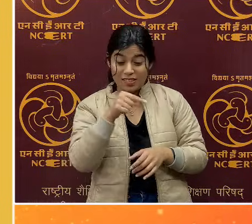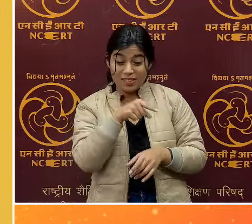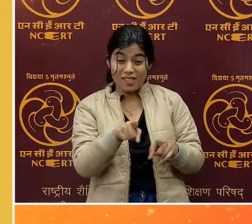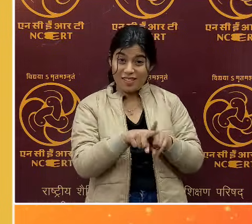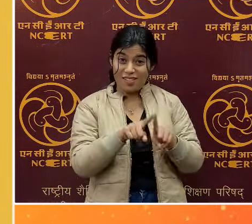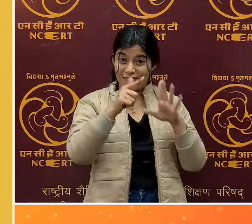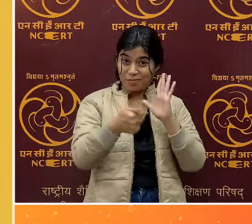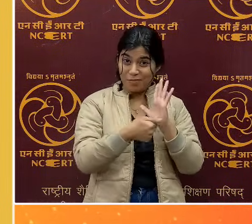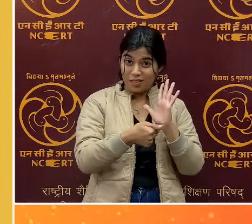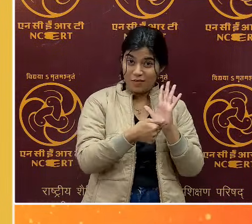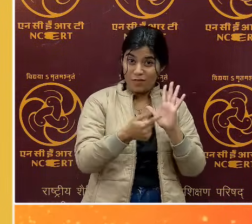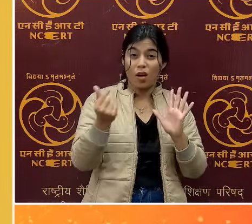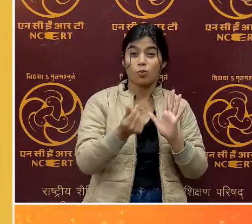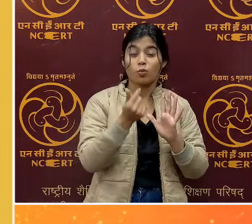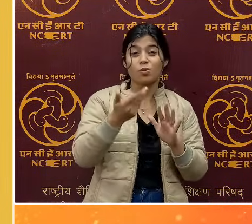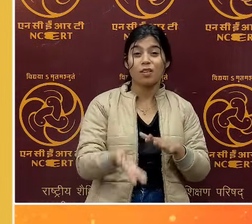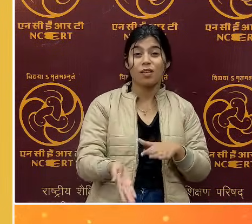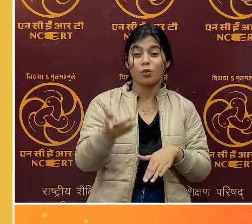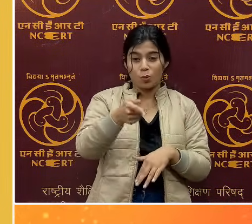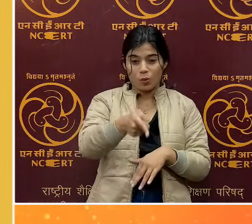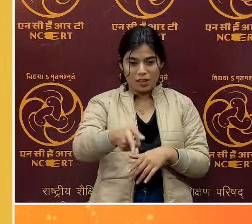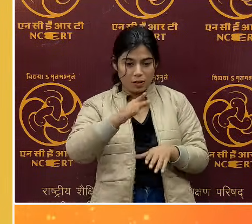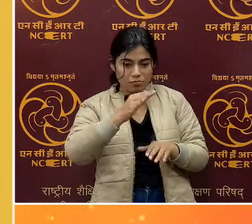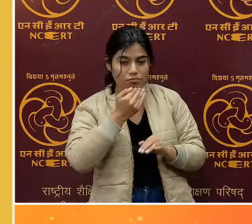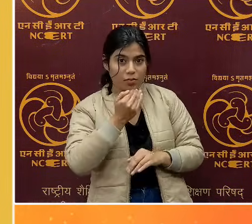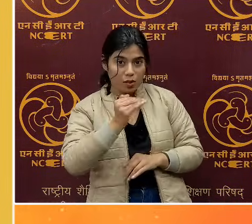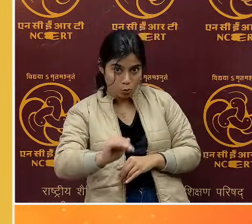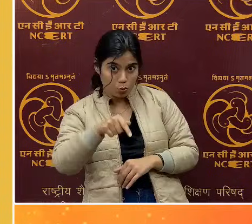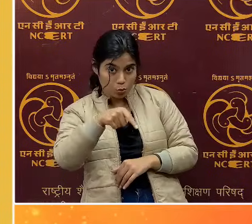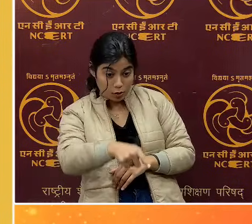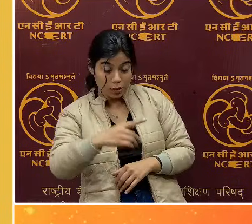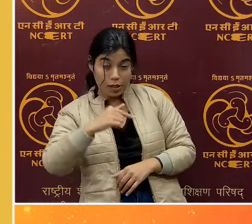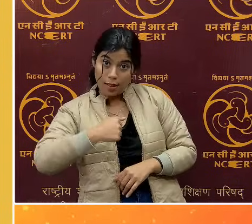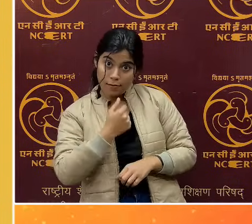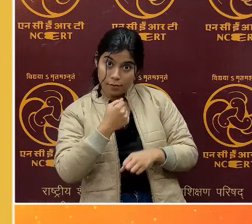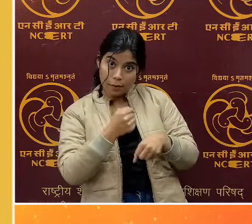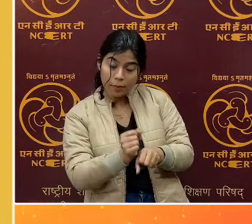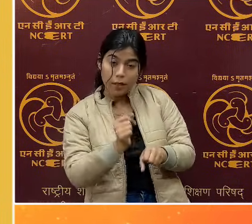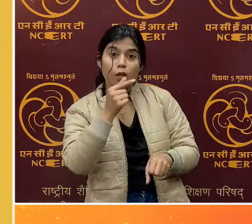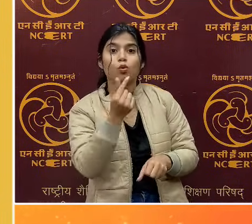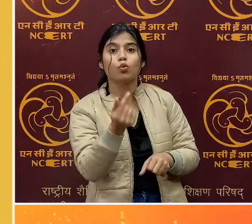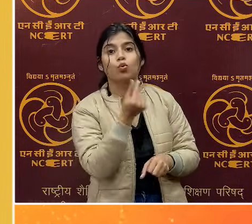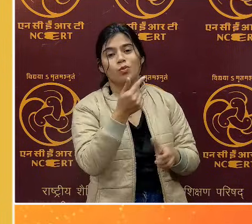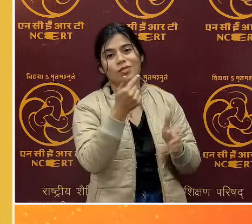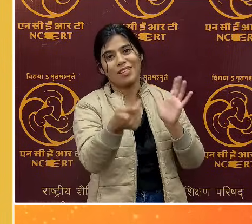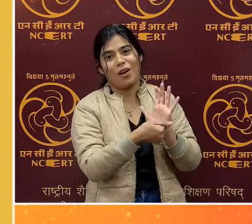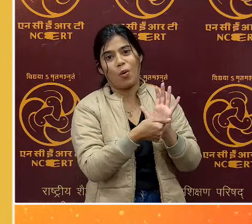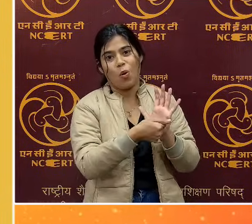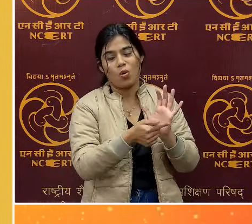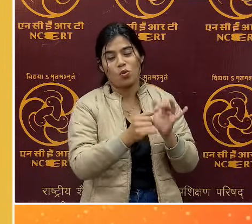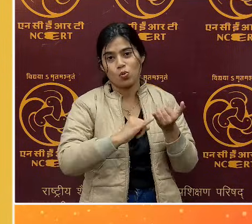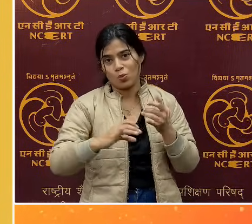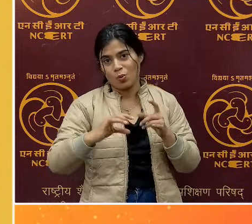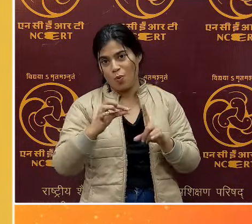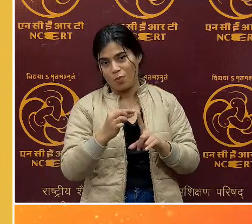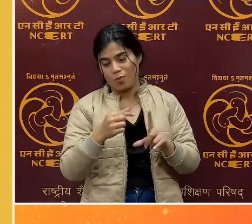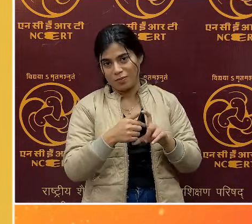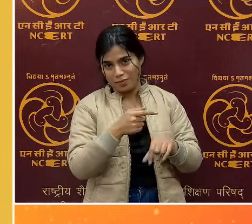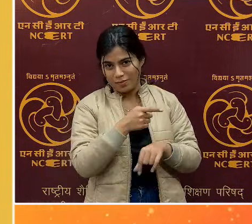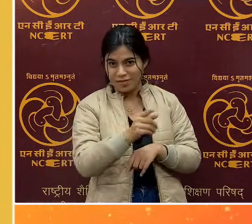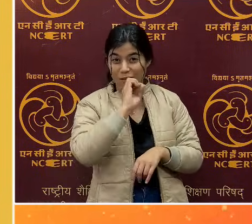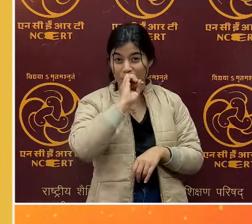by a student in the school. We got the picture, right, like that. Now designers use the